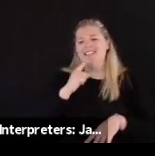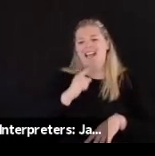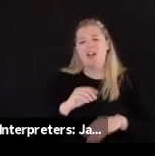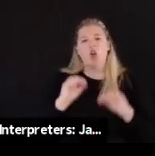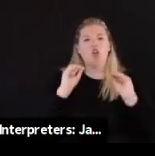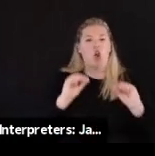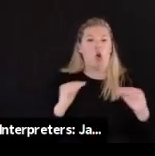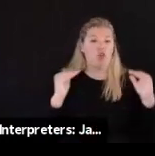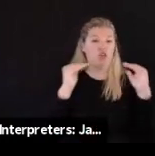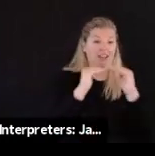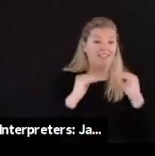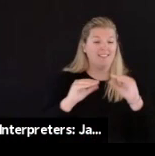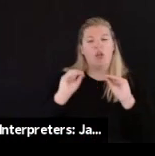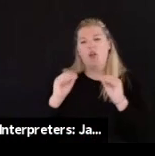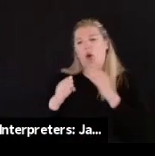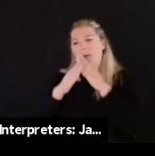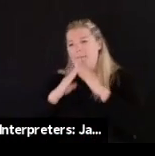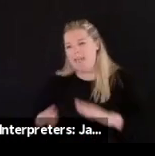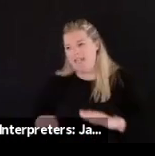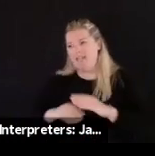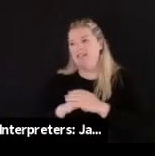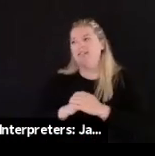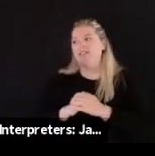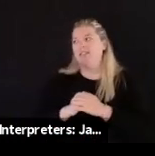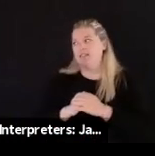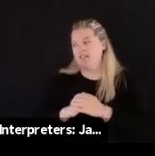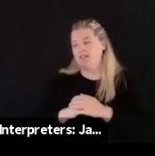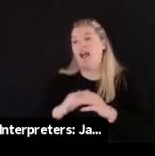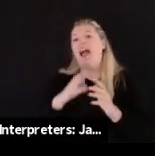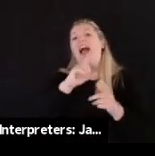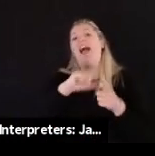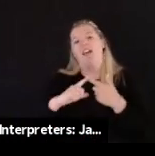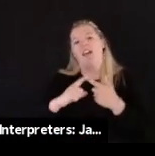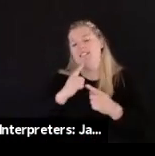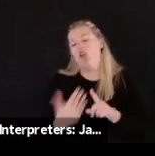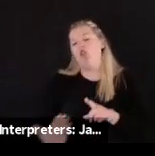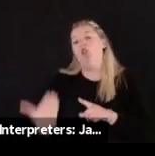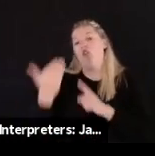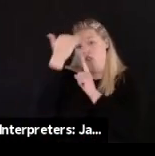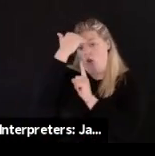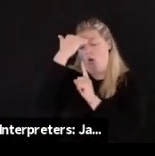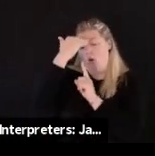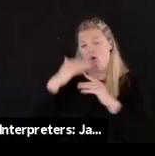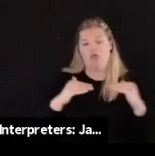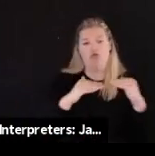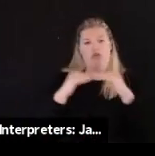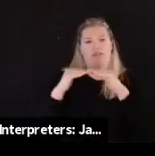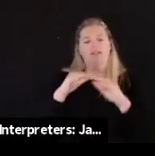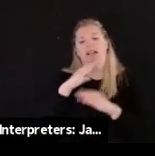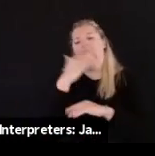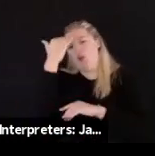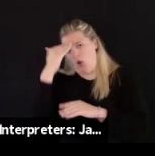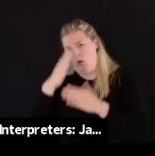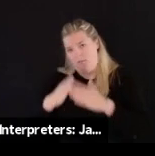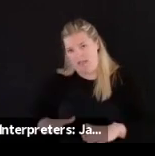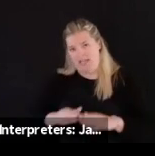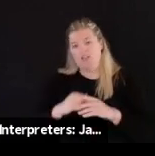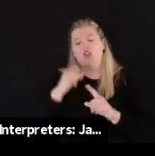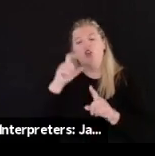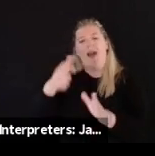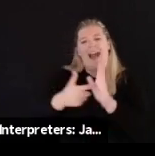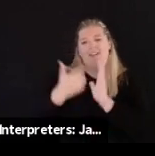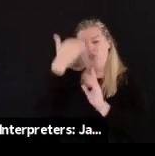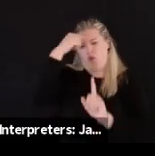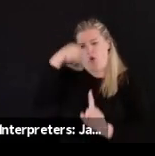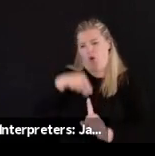no peace. And then she says, no justice, no peace. So to have the knowledge of what justice is and to have the